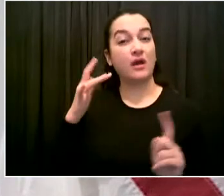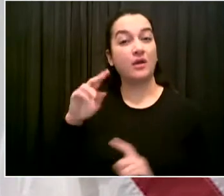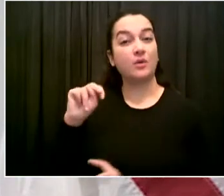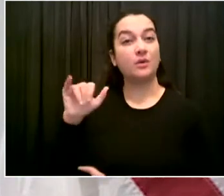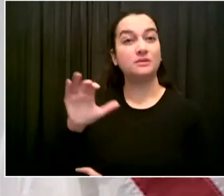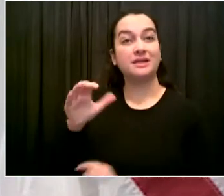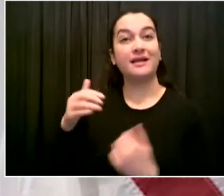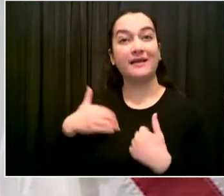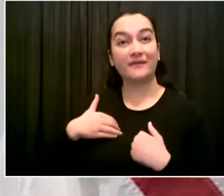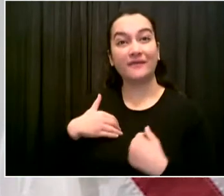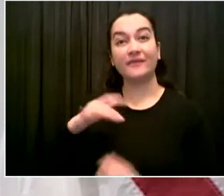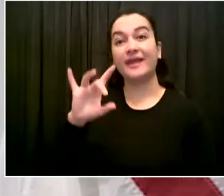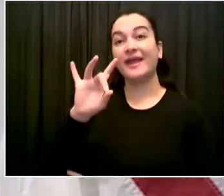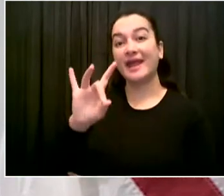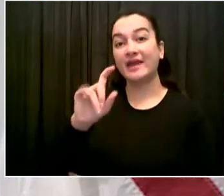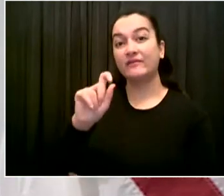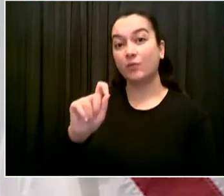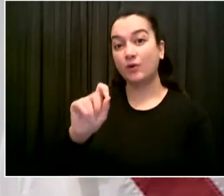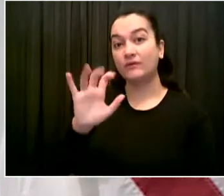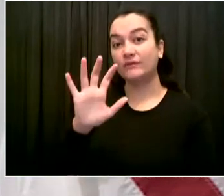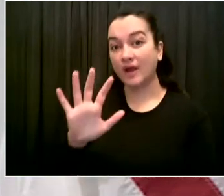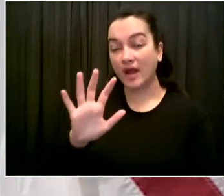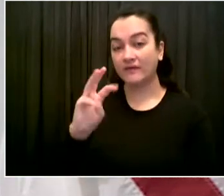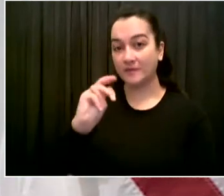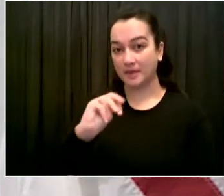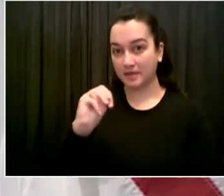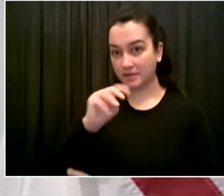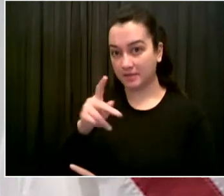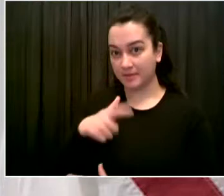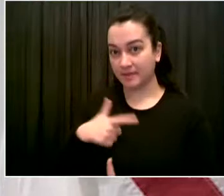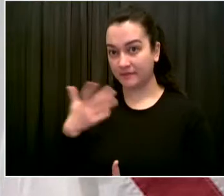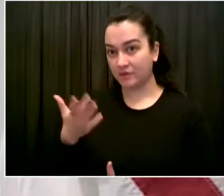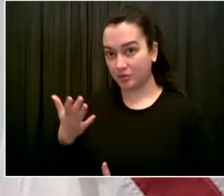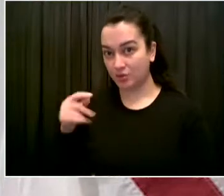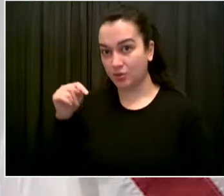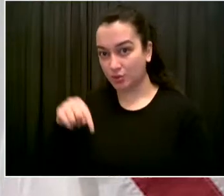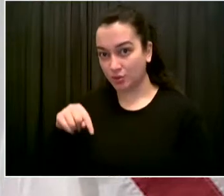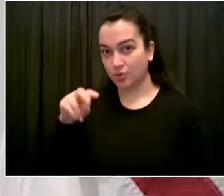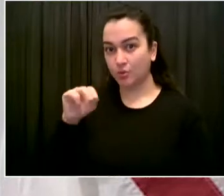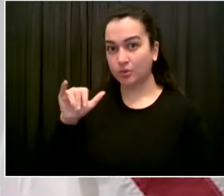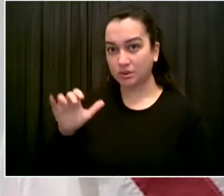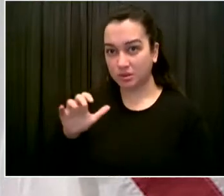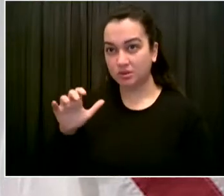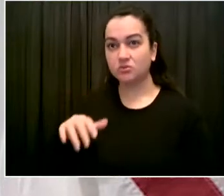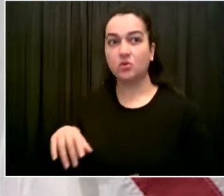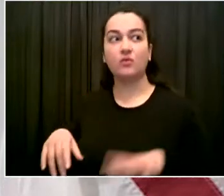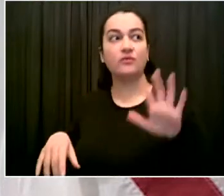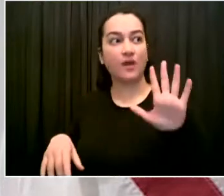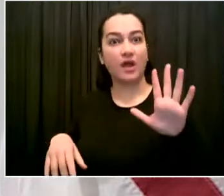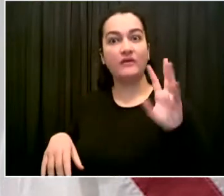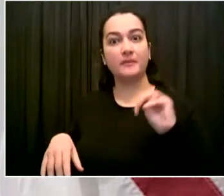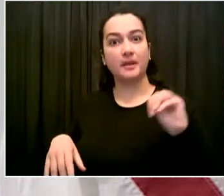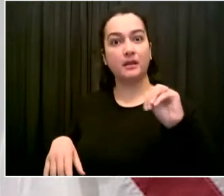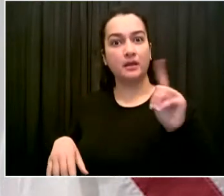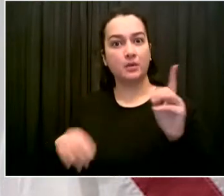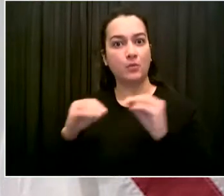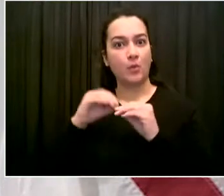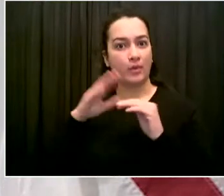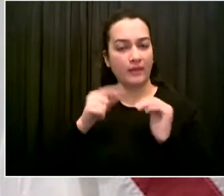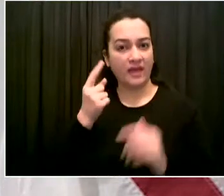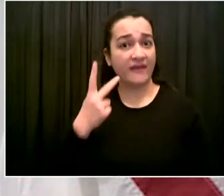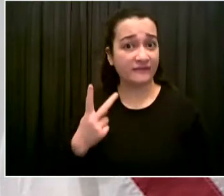now the vaccine is for adults. So if you're talking about 5 million vaccinated New Yorkers, you're talking about the vast majority of